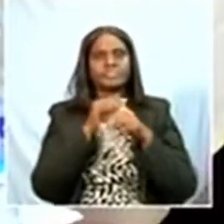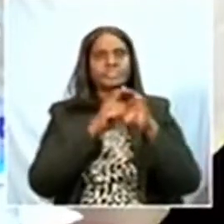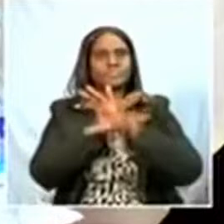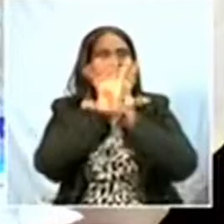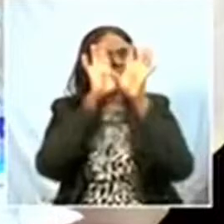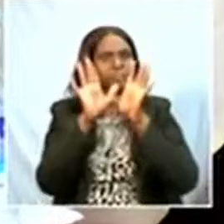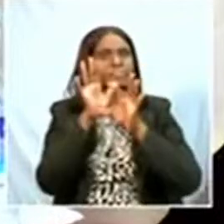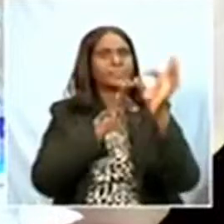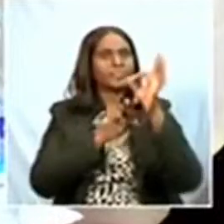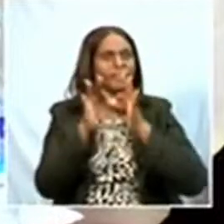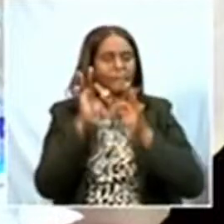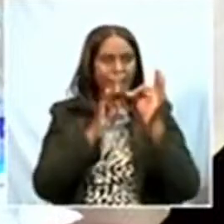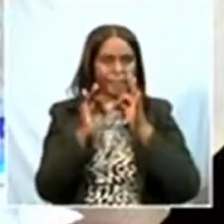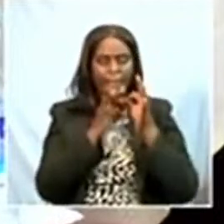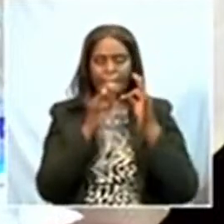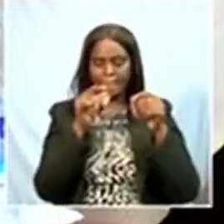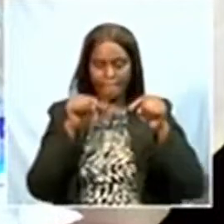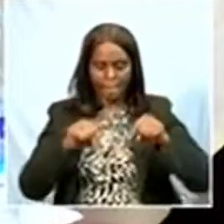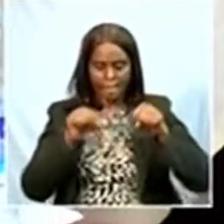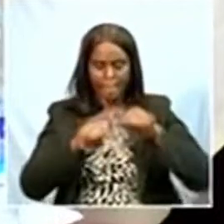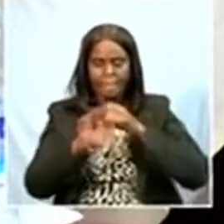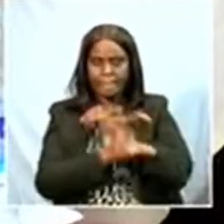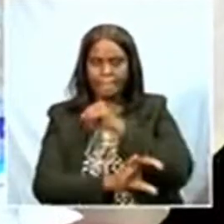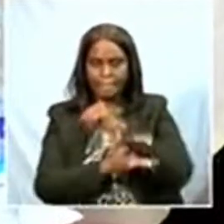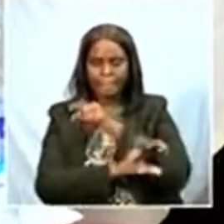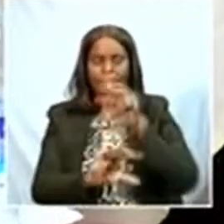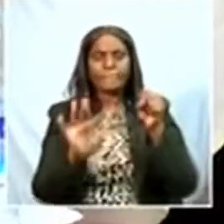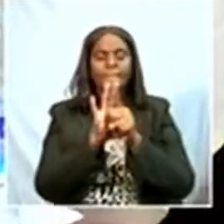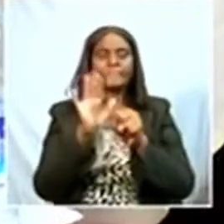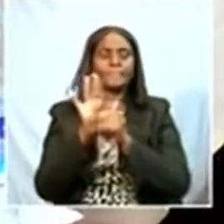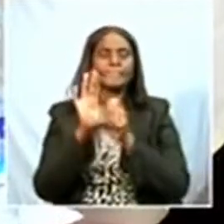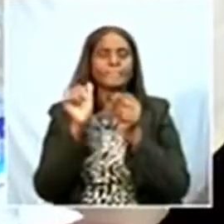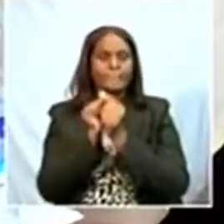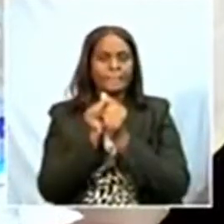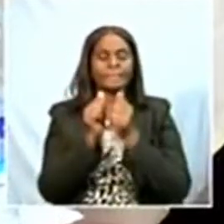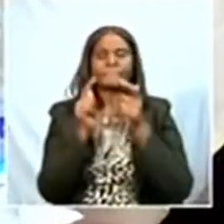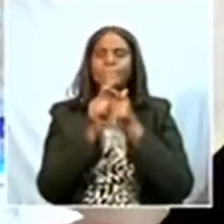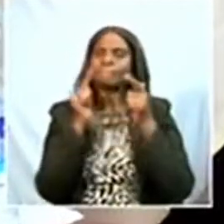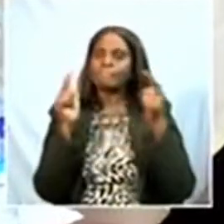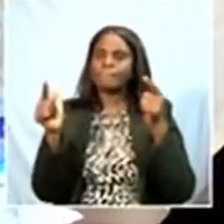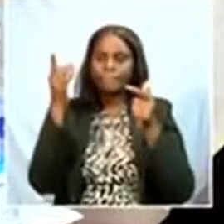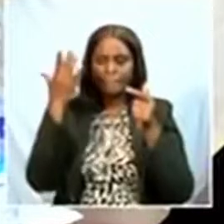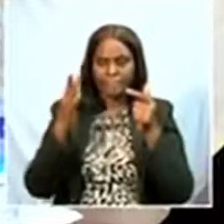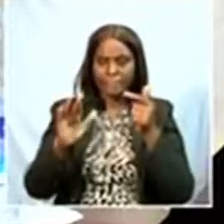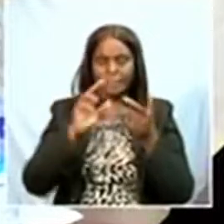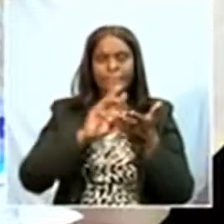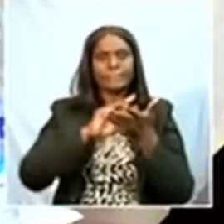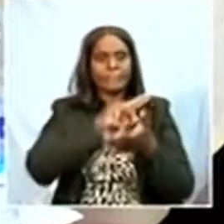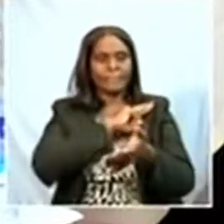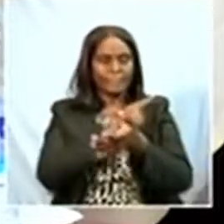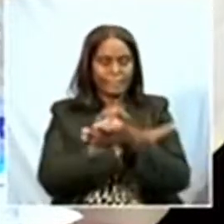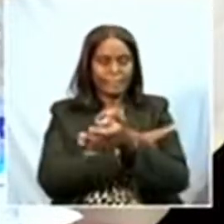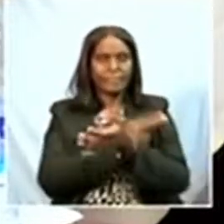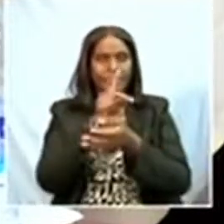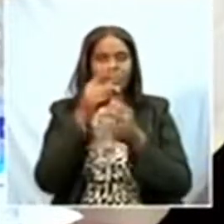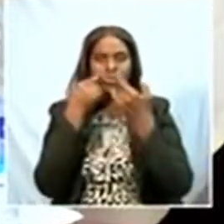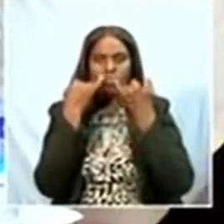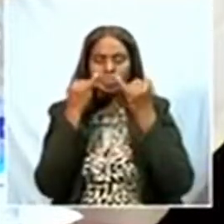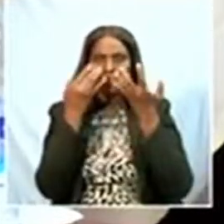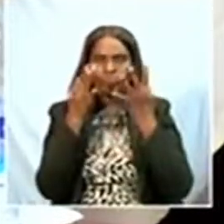stated that this country is endowed with the vast natural resources. You mentioned